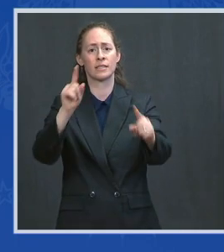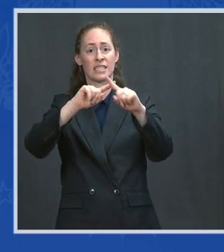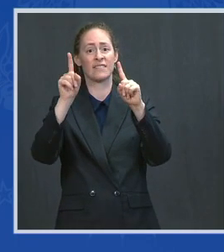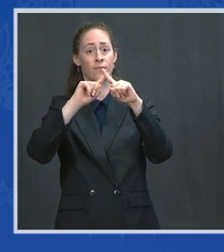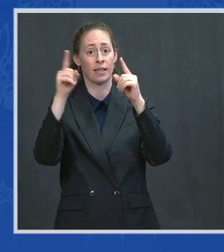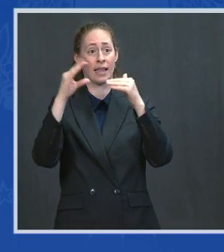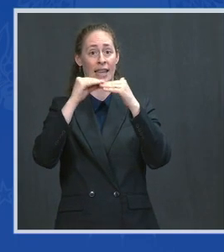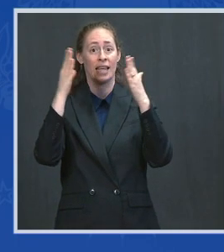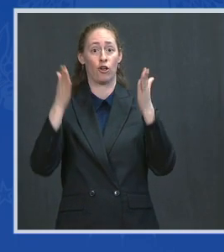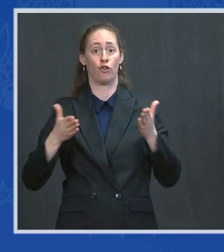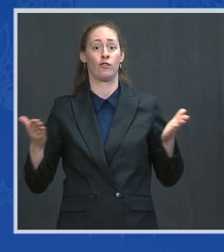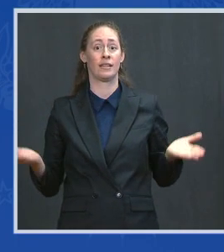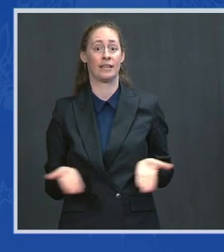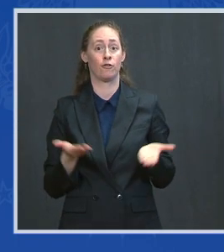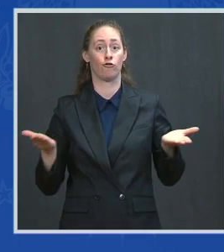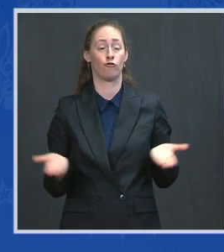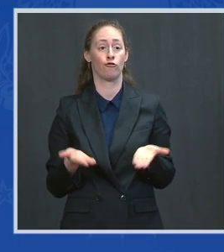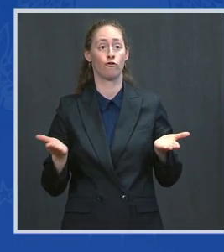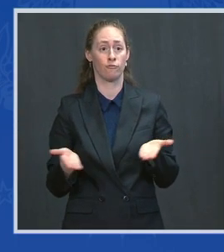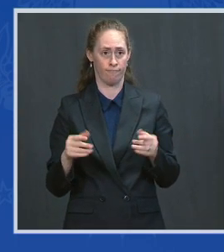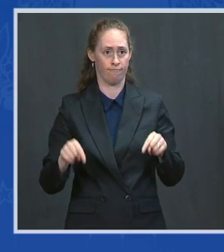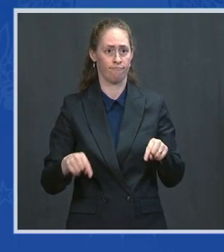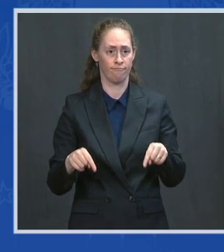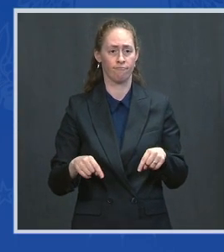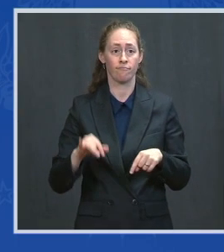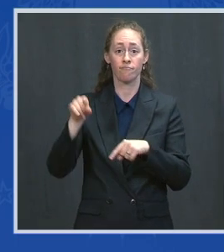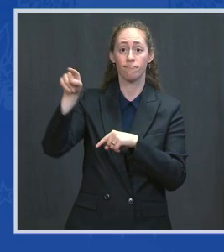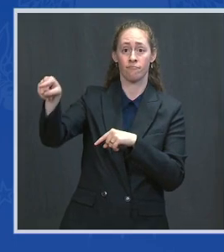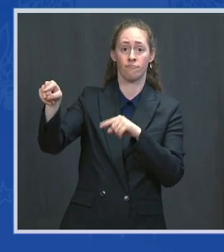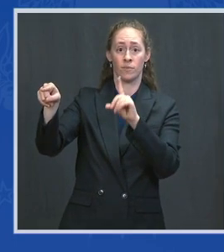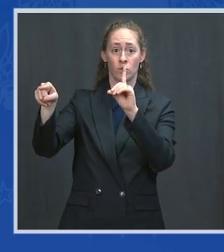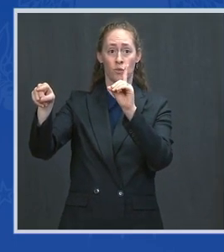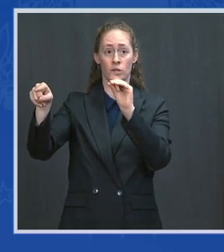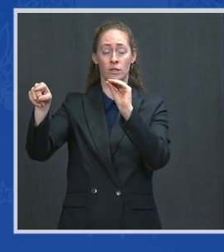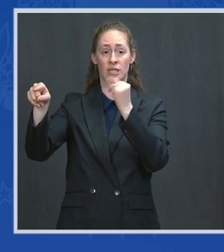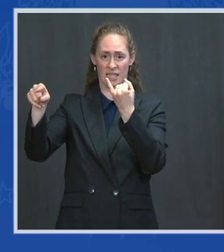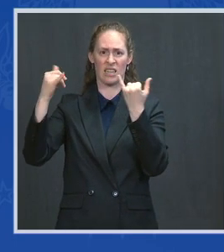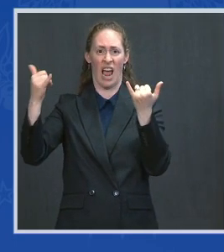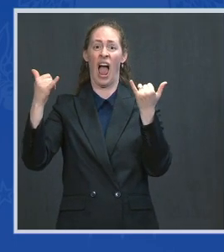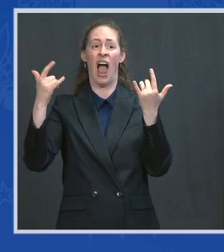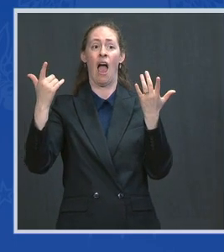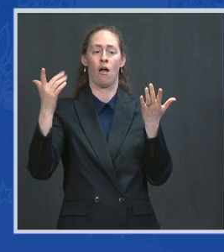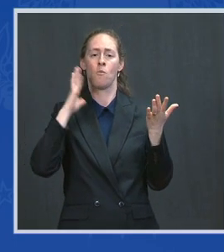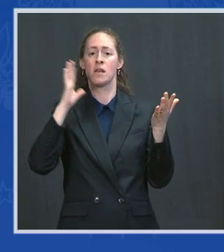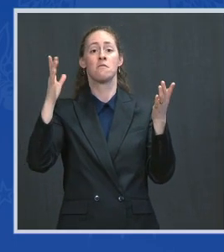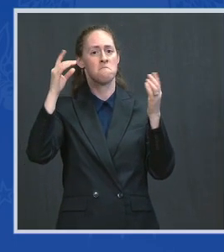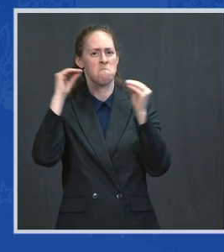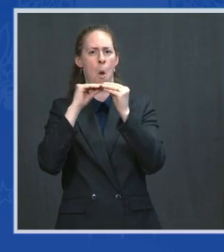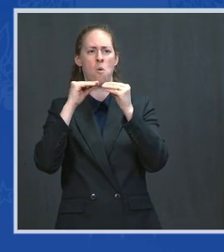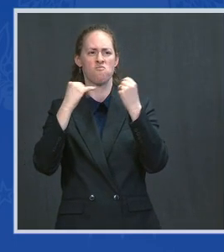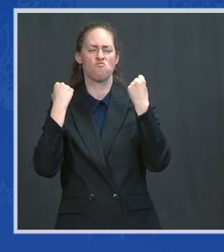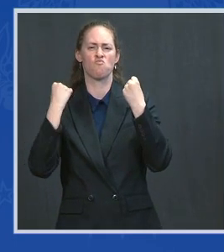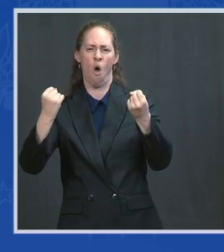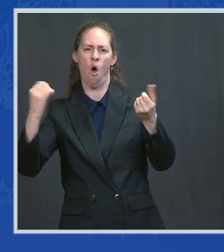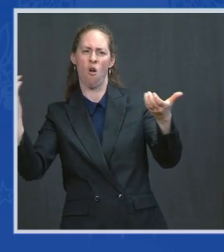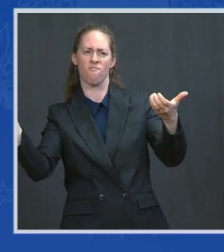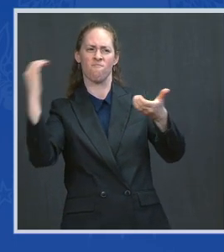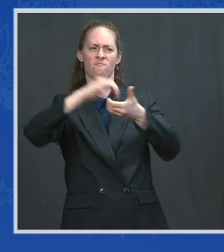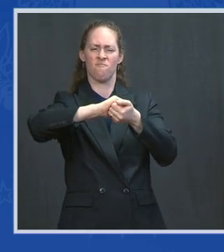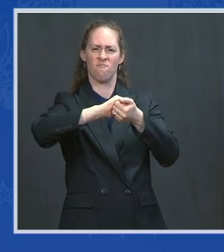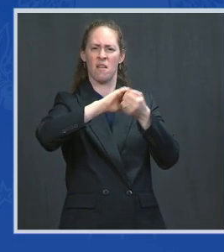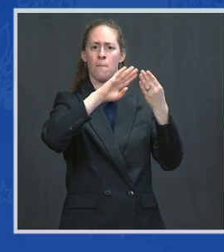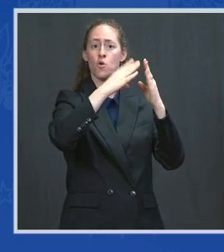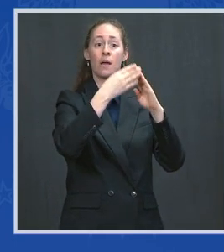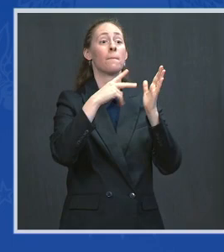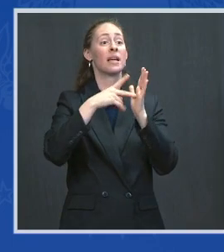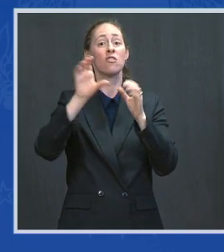of Justice is strengthening its partnership with the community to prevent these crimes, in addition to its other work to take on violent